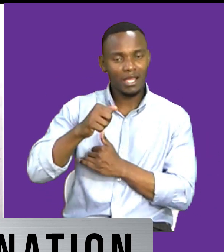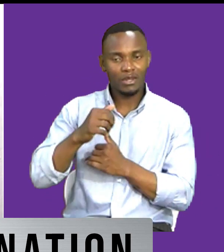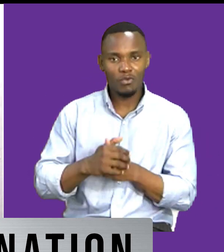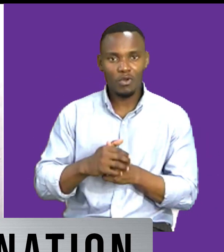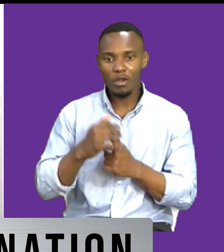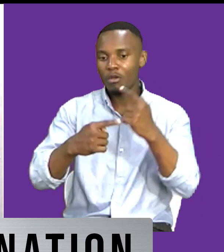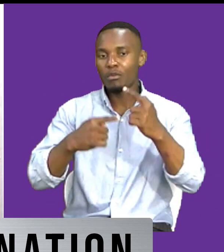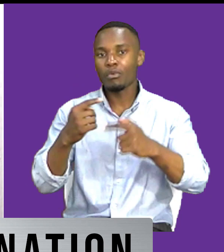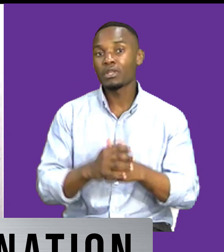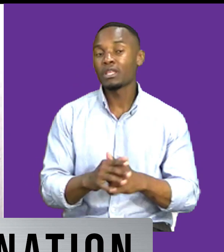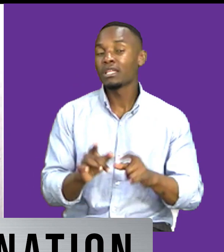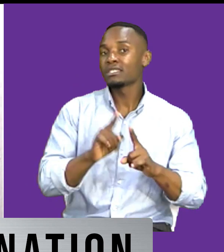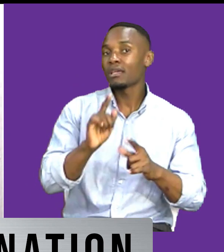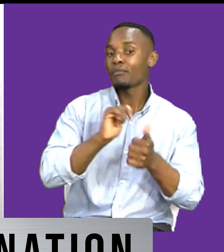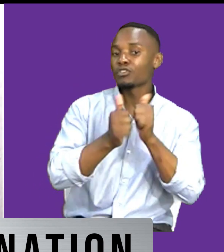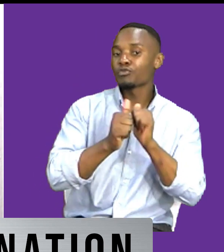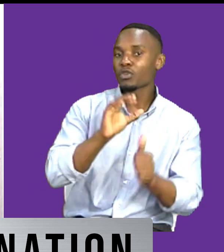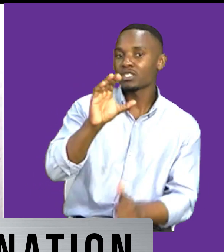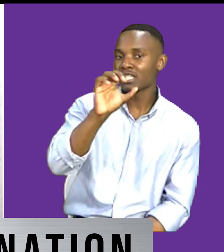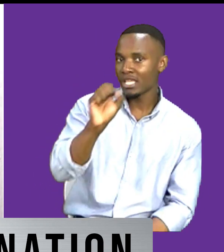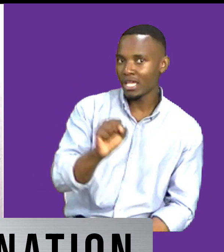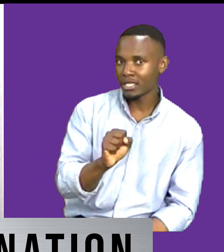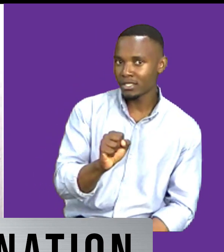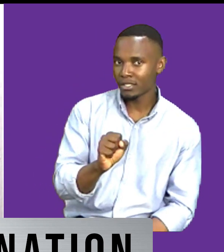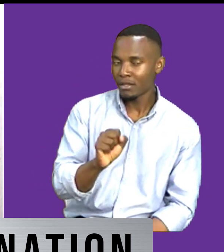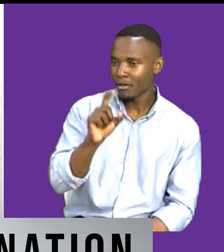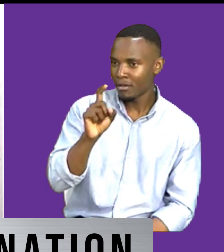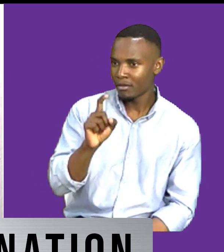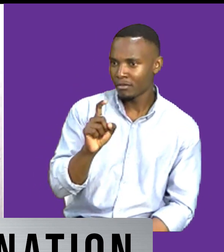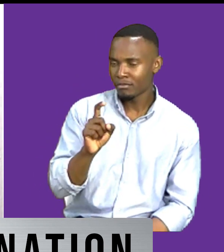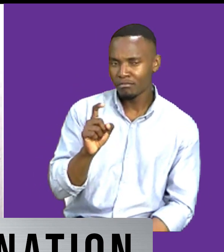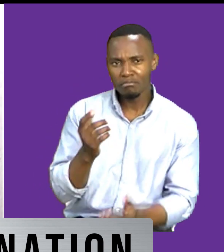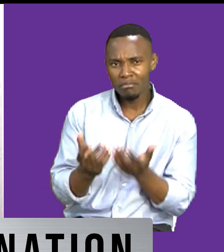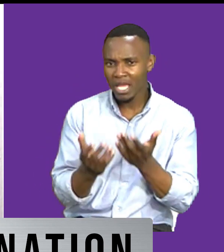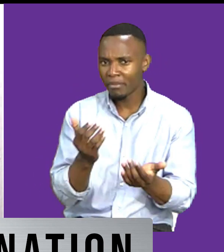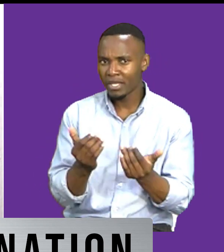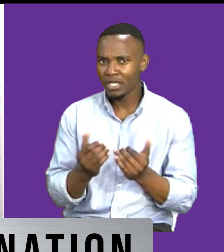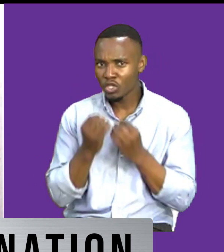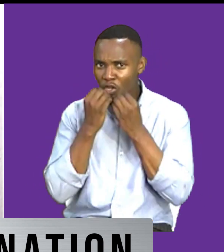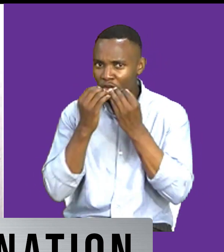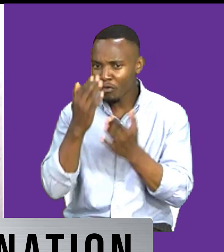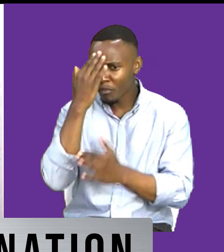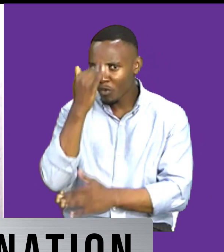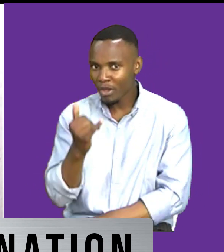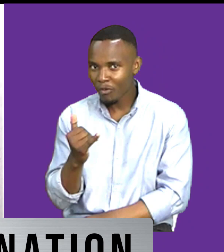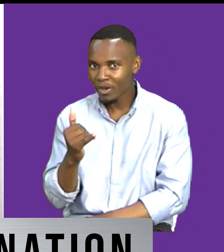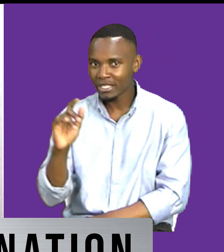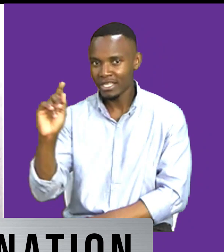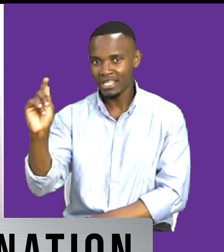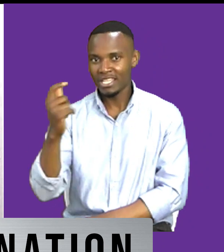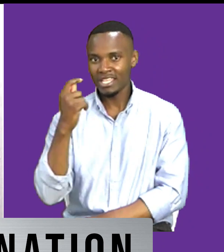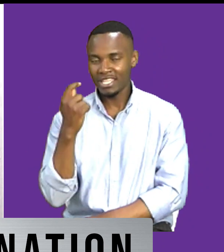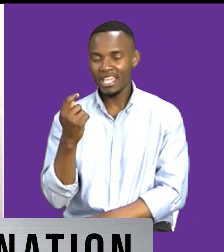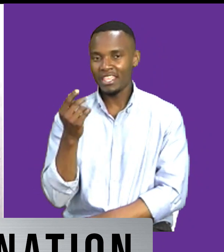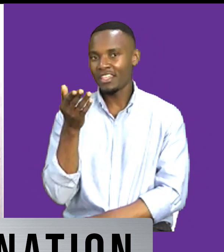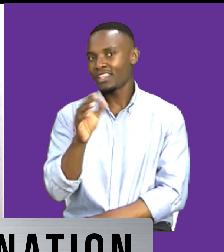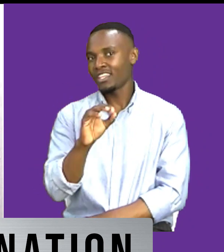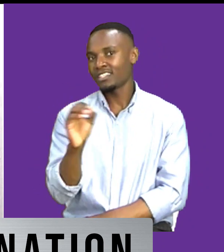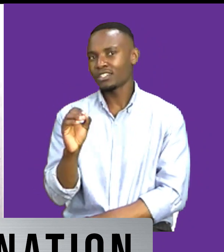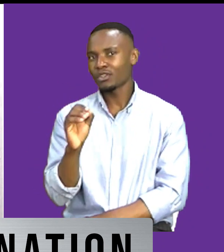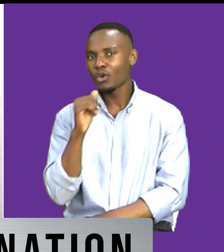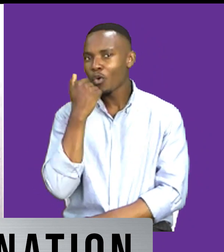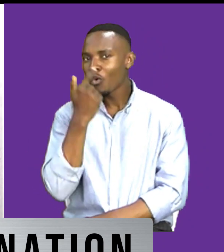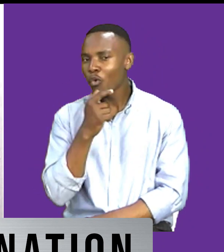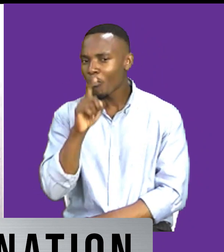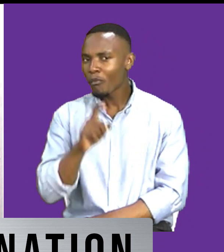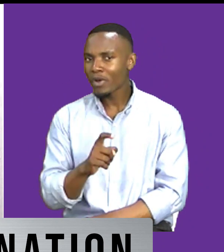CS, Ababu Namwamba, he should let you know why our team is not there. Or is it Nick Mwendwa who is